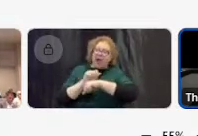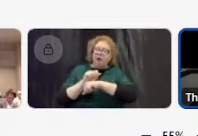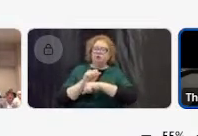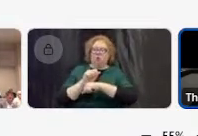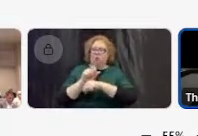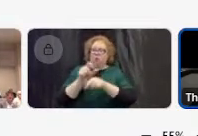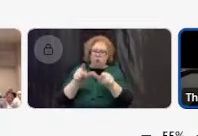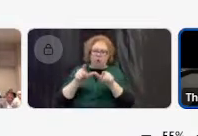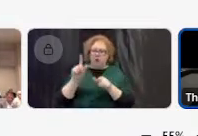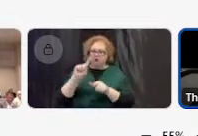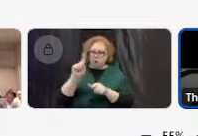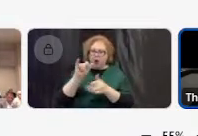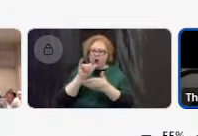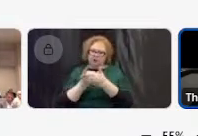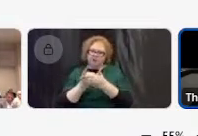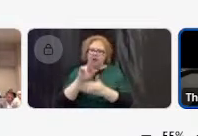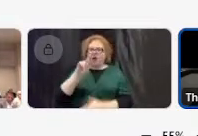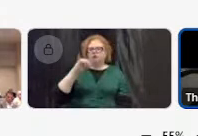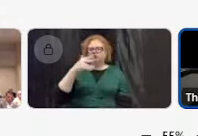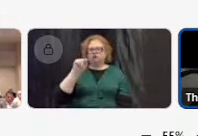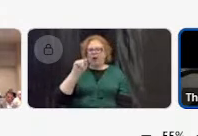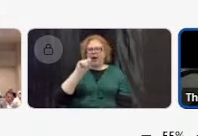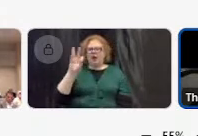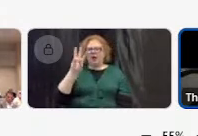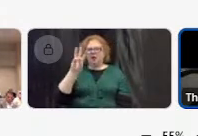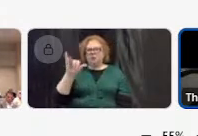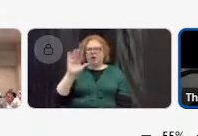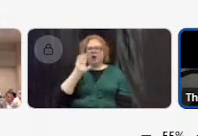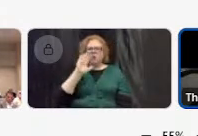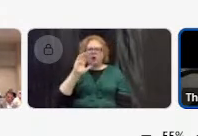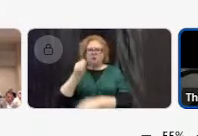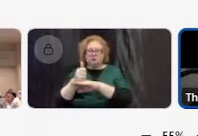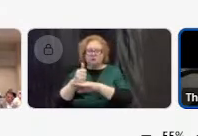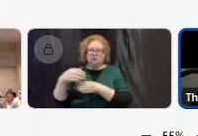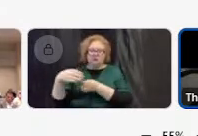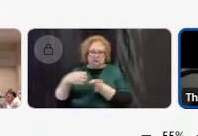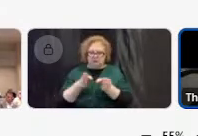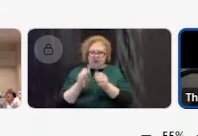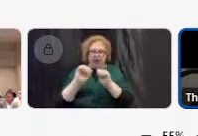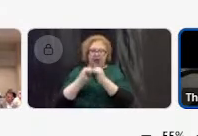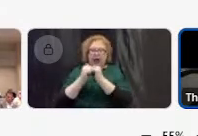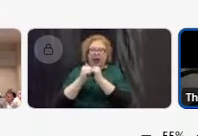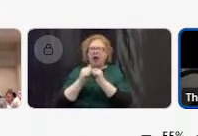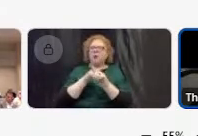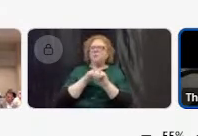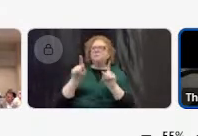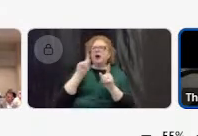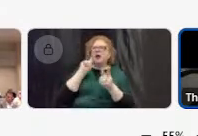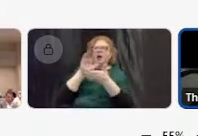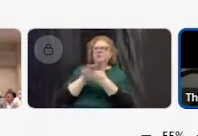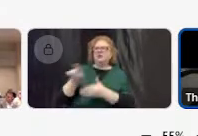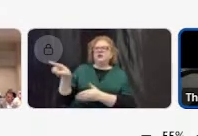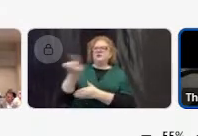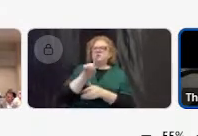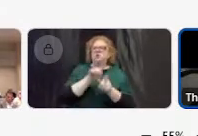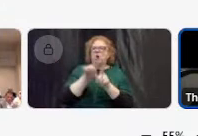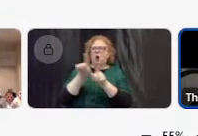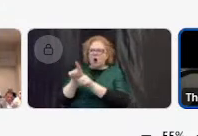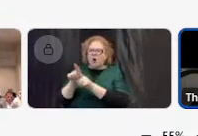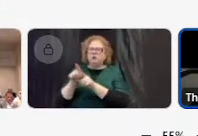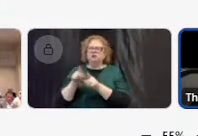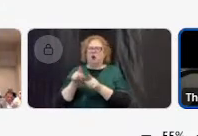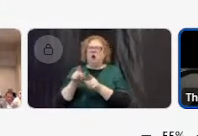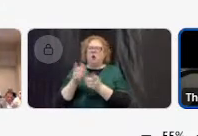right-of-way. However, I believe the Commission serves a deliberative process in establishing